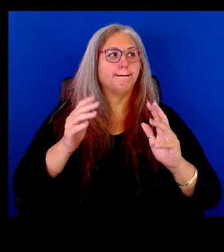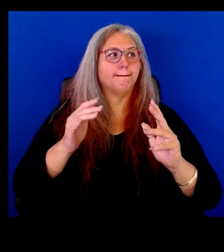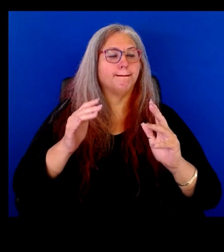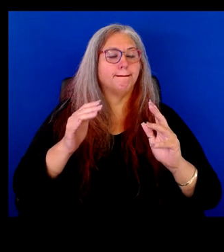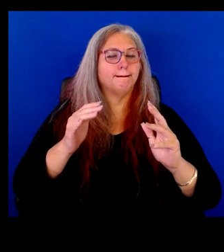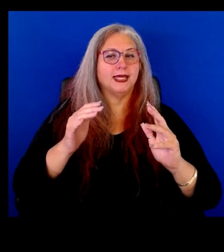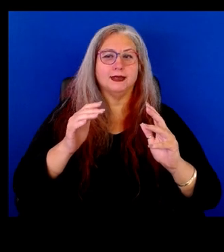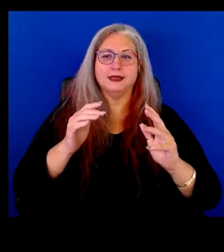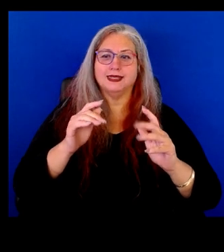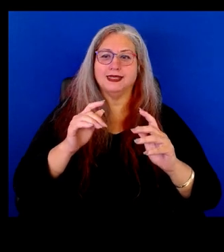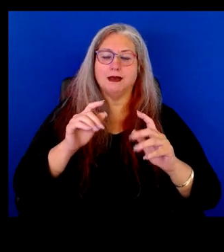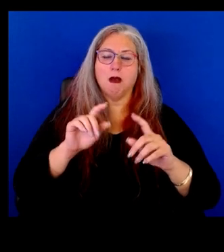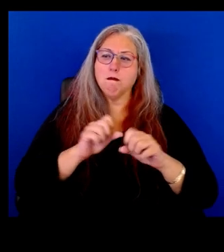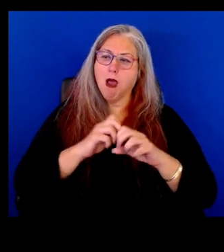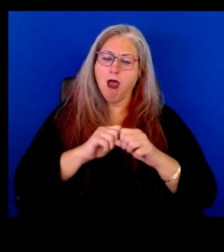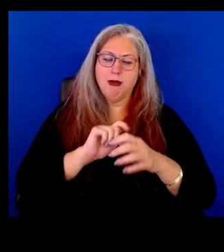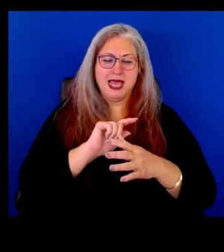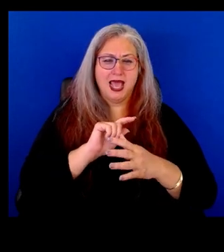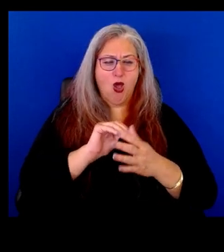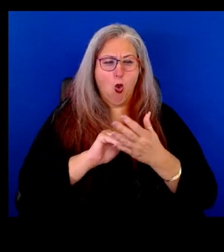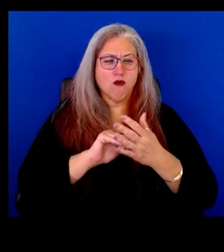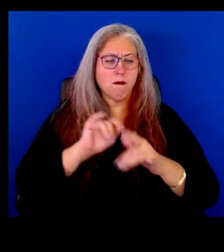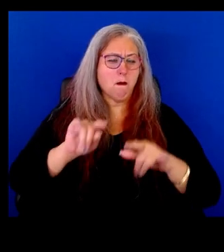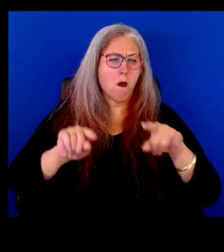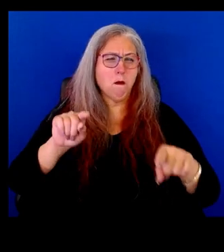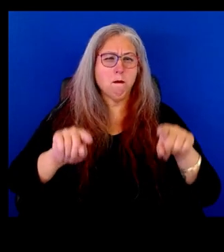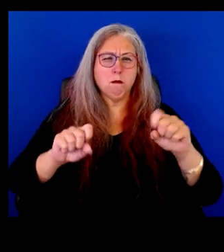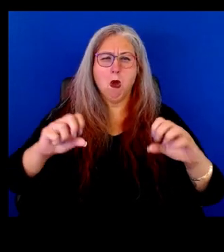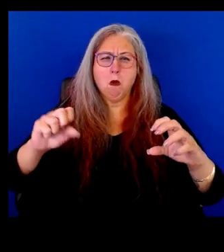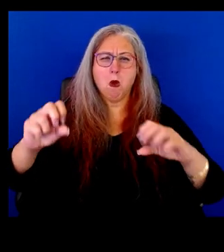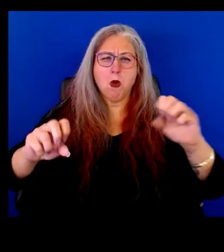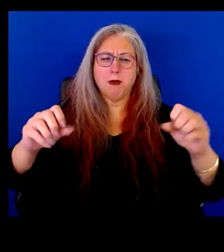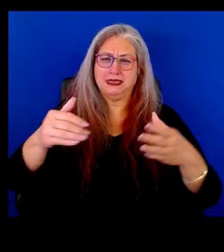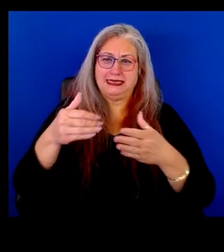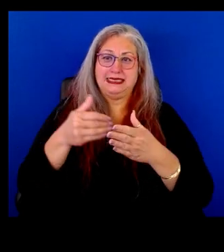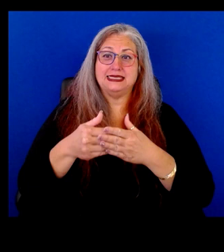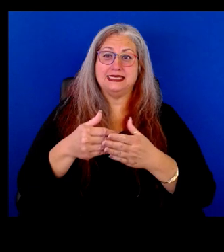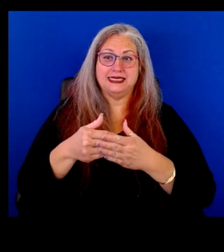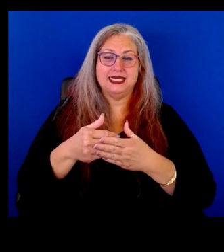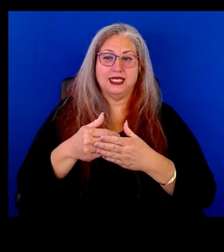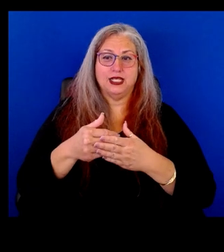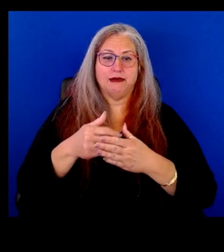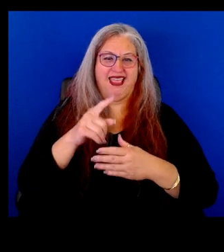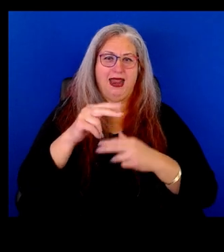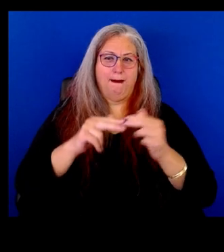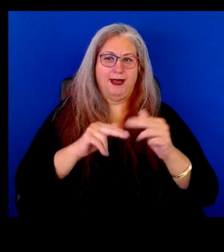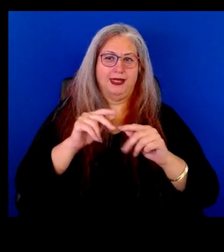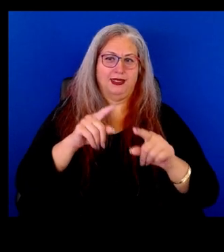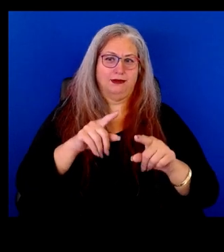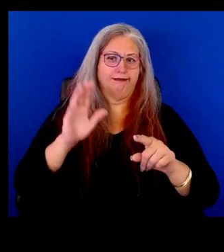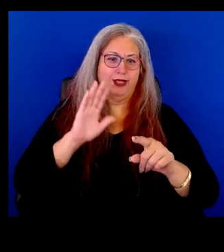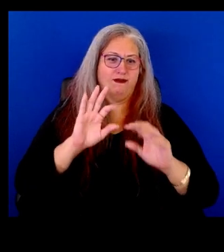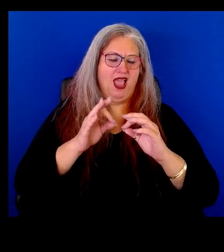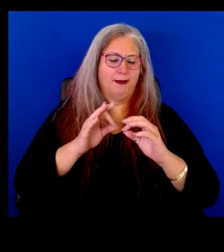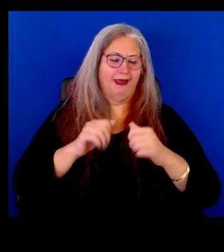a series of bombings and killing around very close to the building where